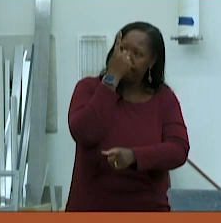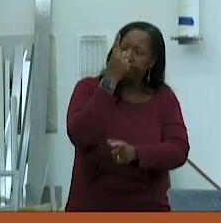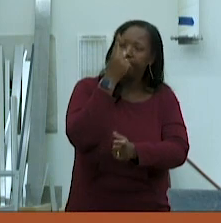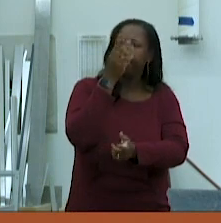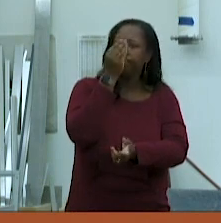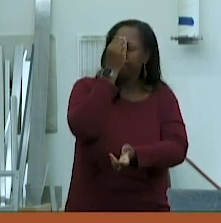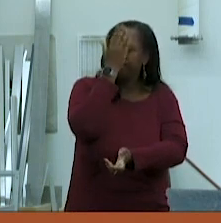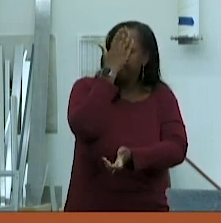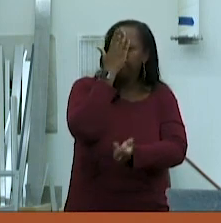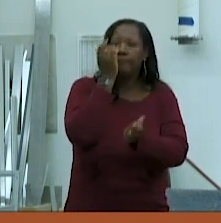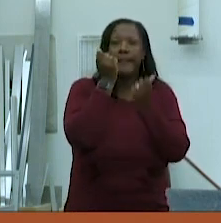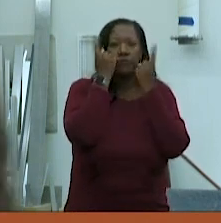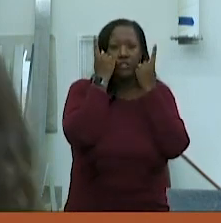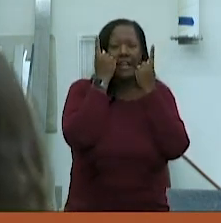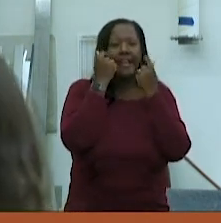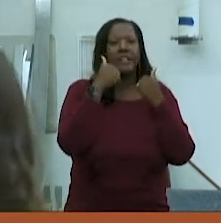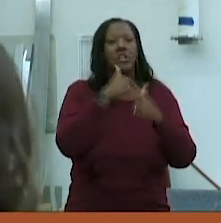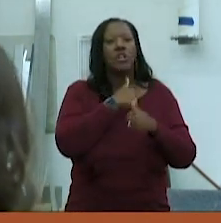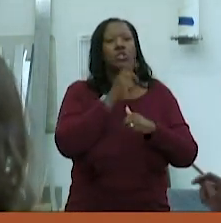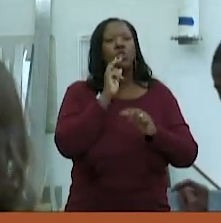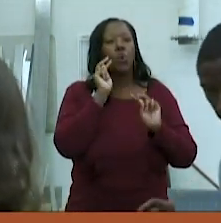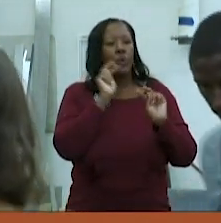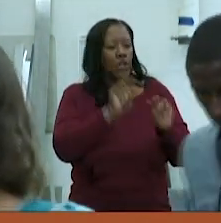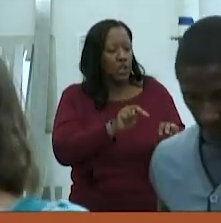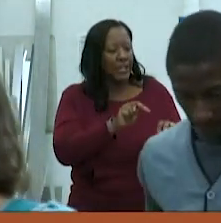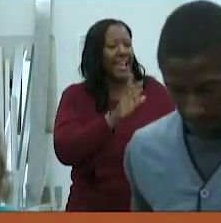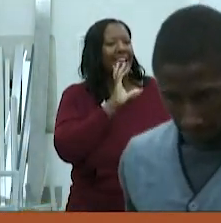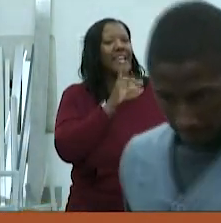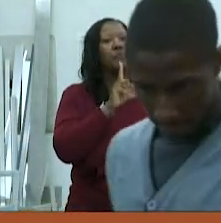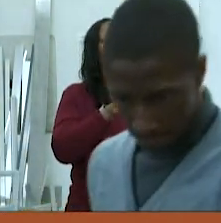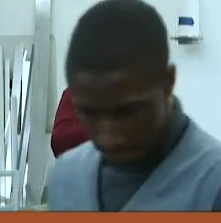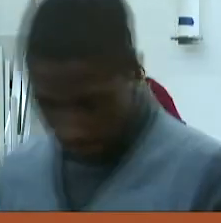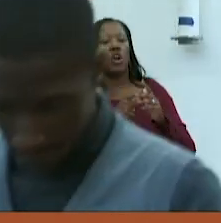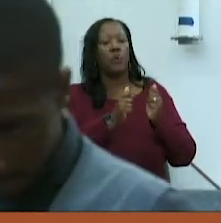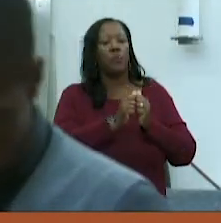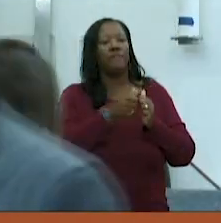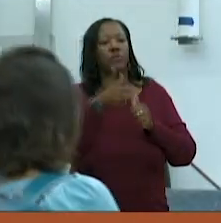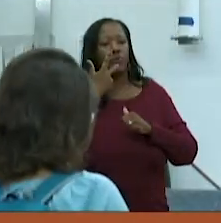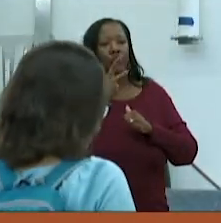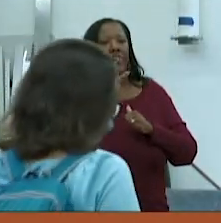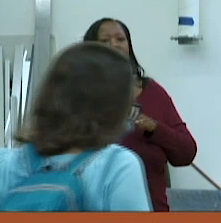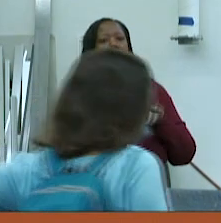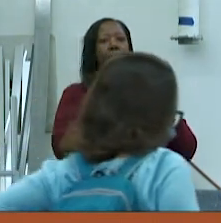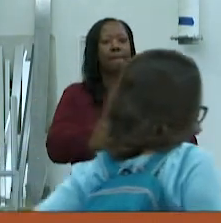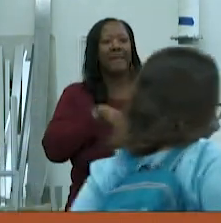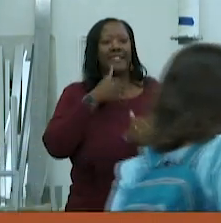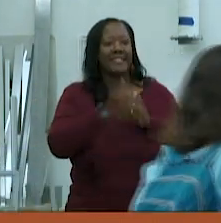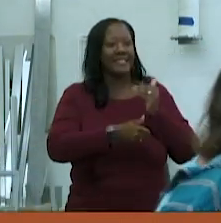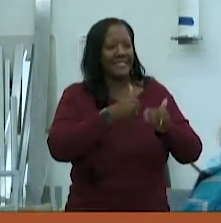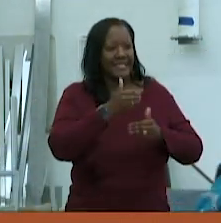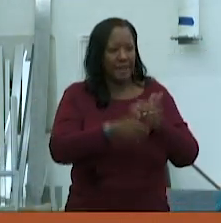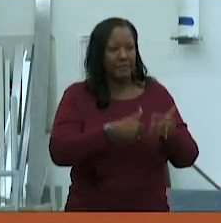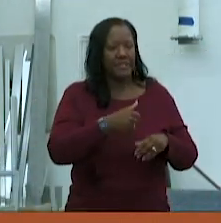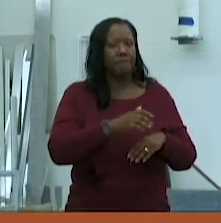we look at interactives in the starting process with these three basic steps just to make sure we've got a good platform for moving forward.